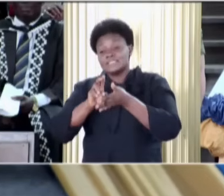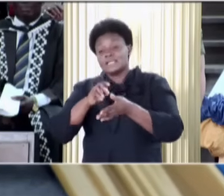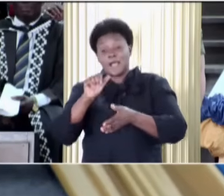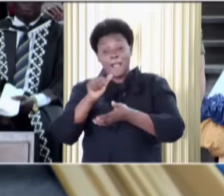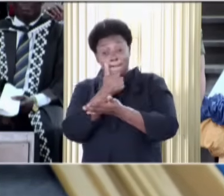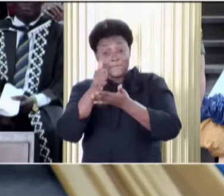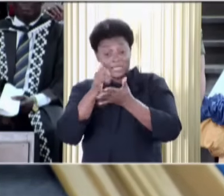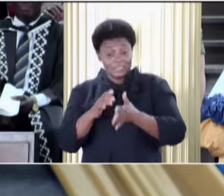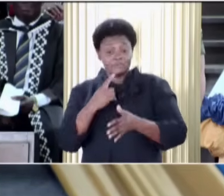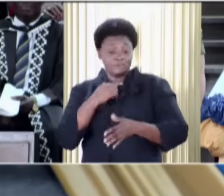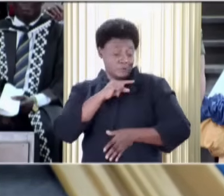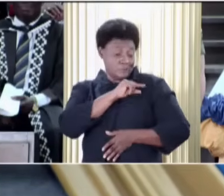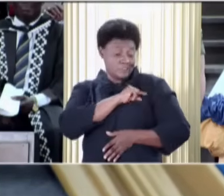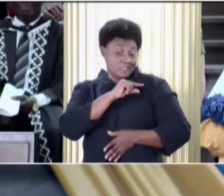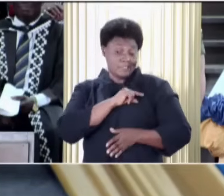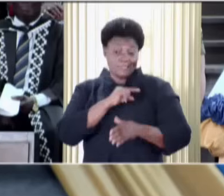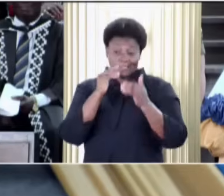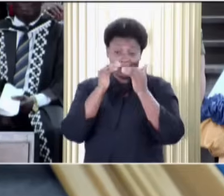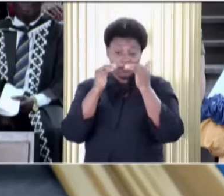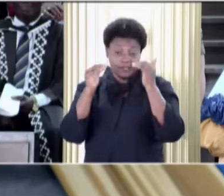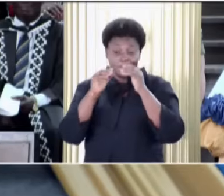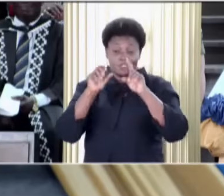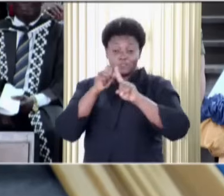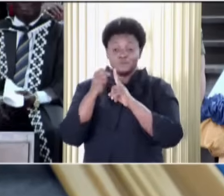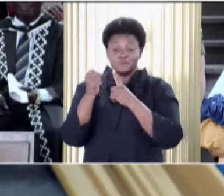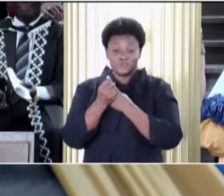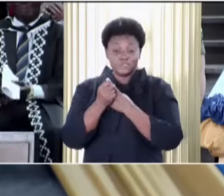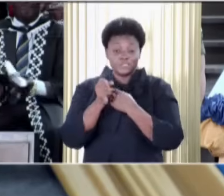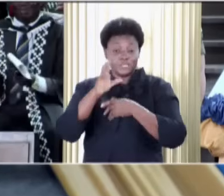for Gender Equity and Social Inclusion.